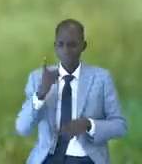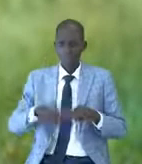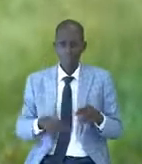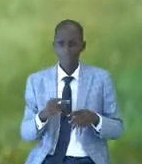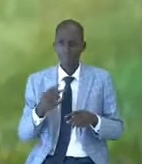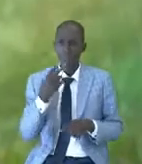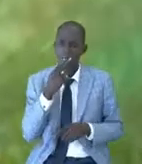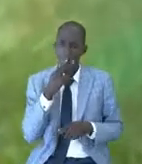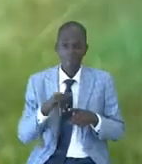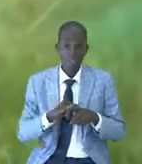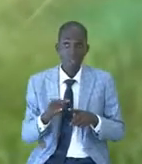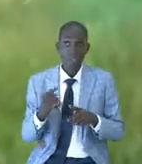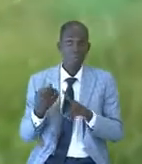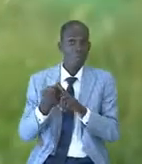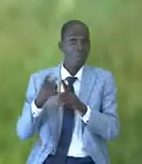from then till now,